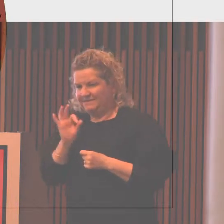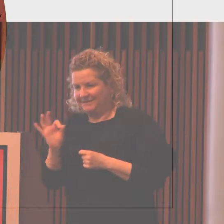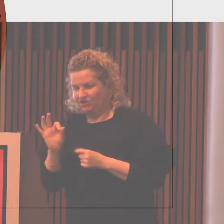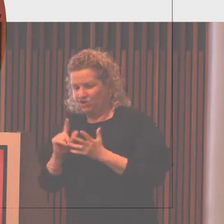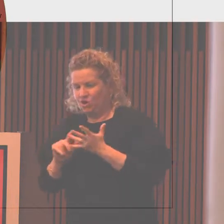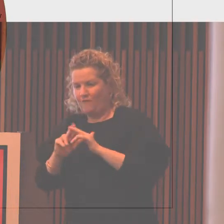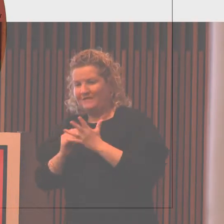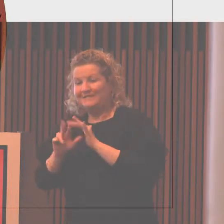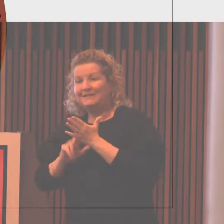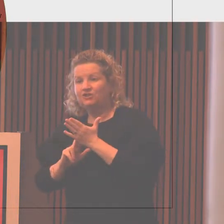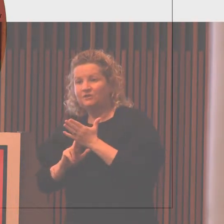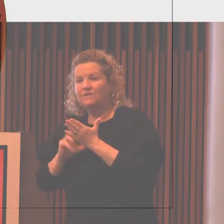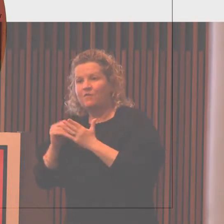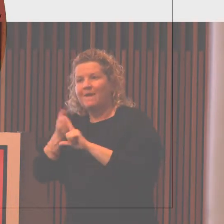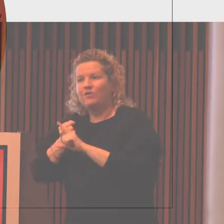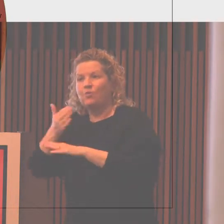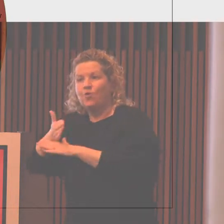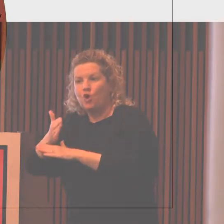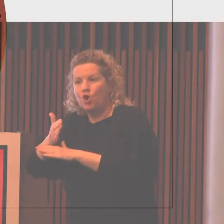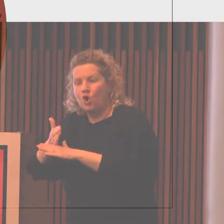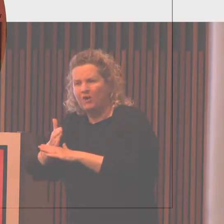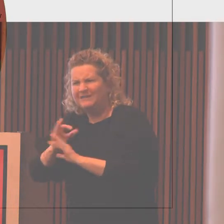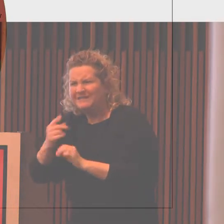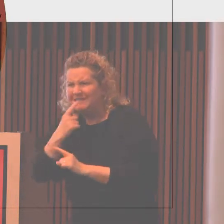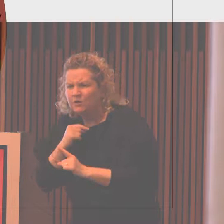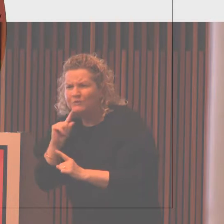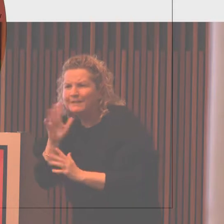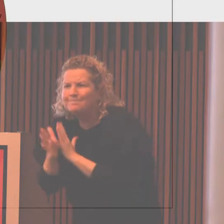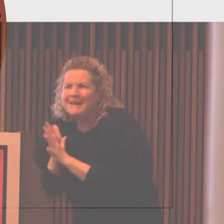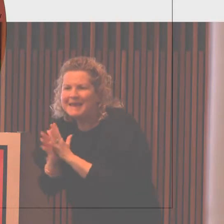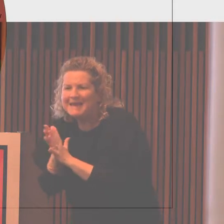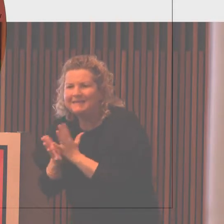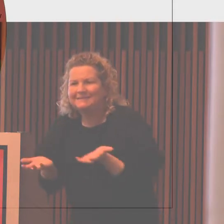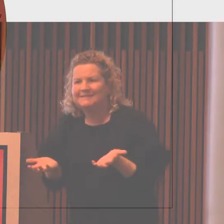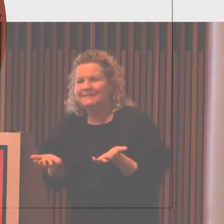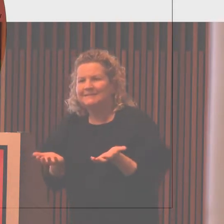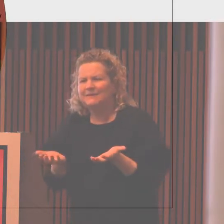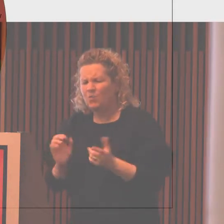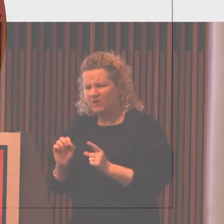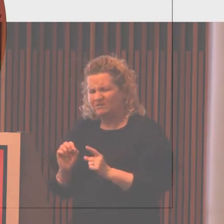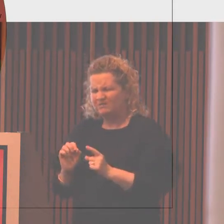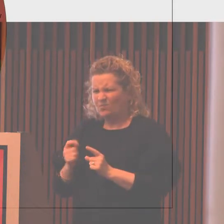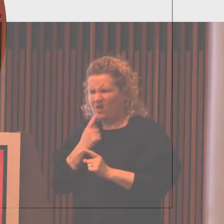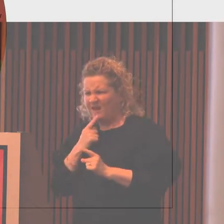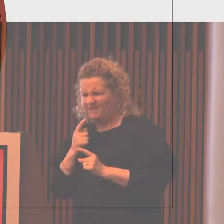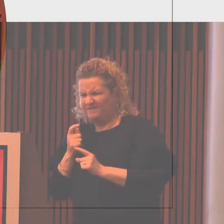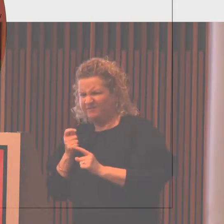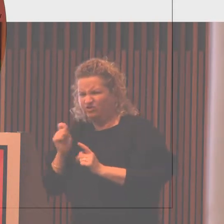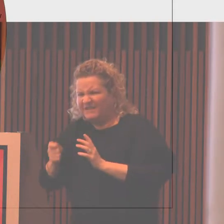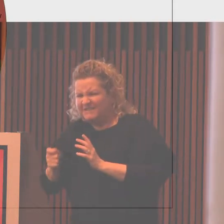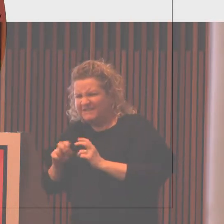that advocates do gives us no understanding of what that means. What kind of justice issues?